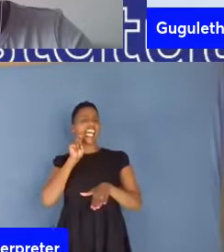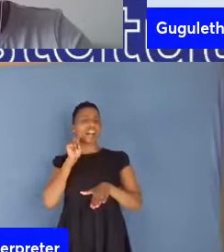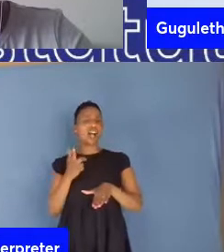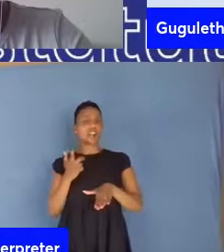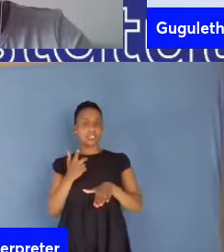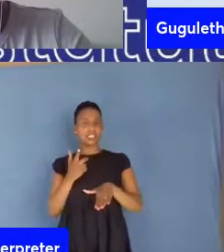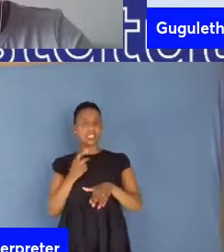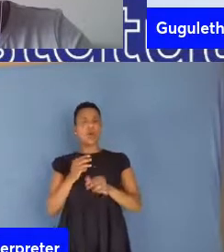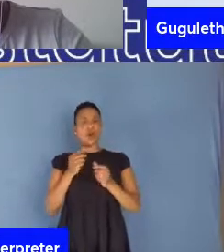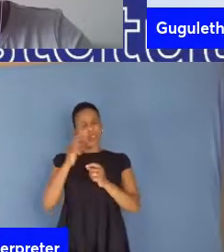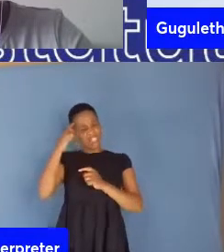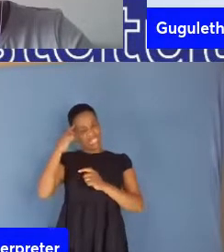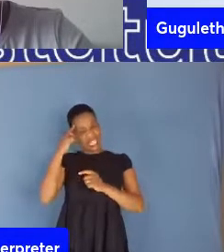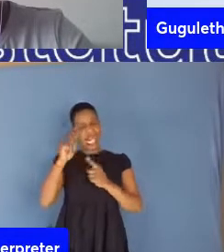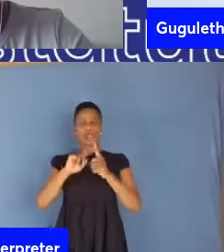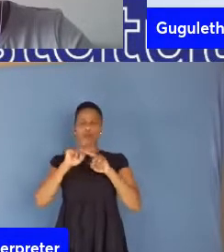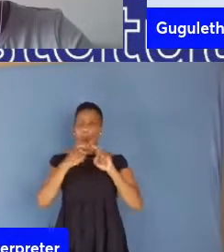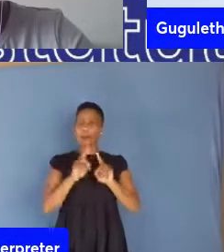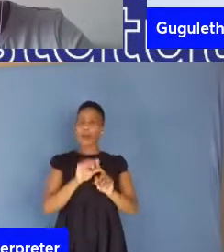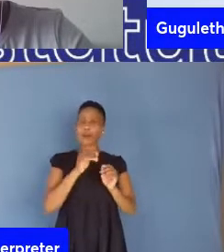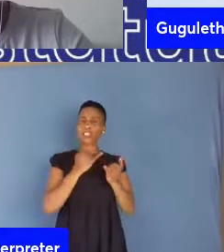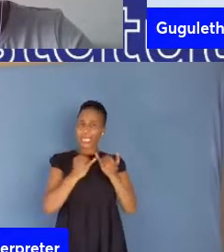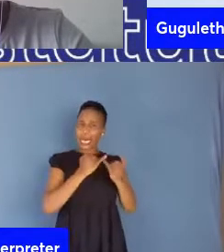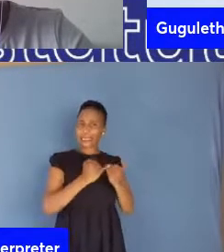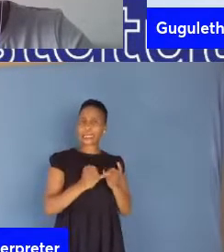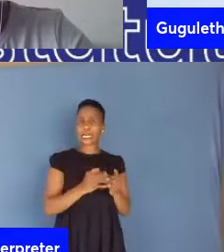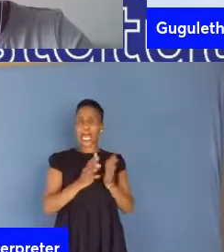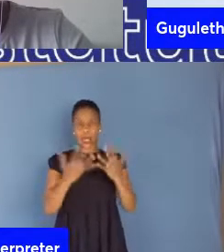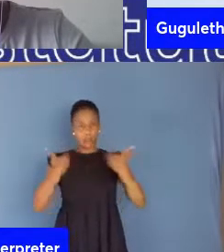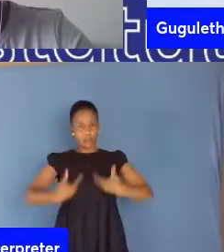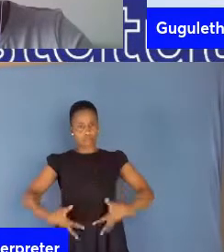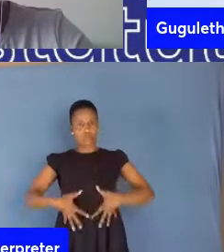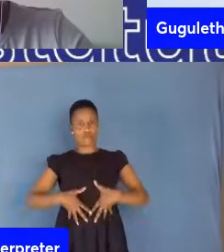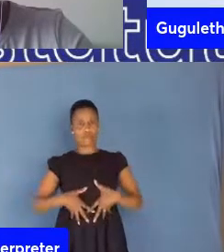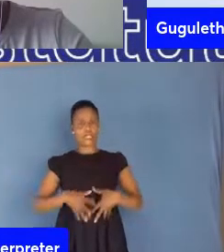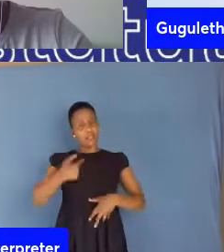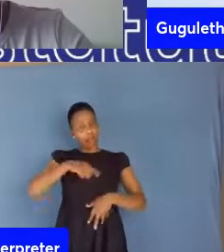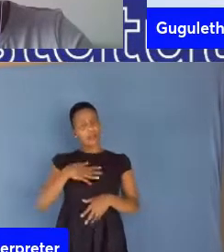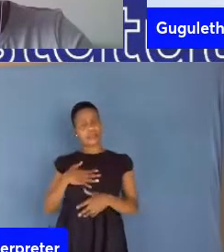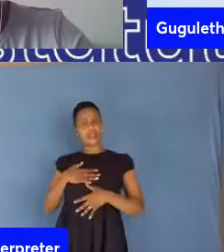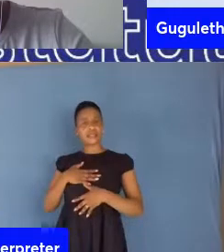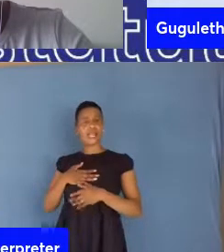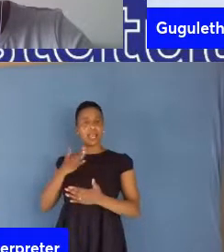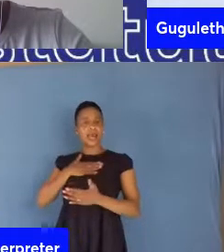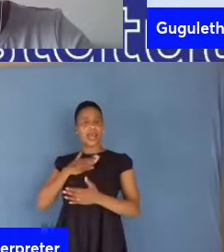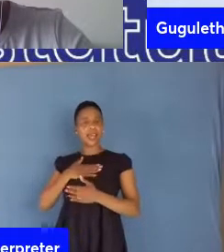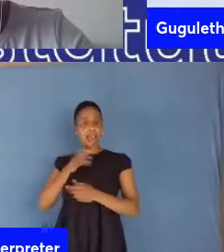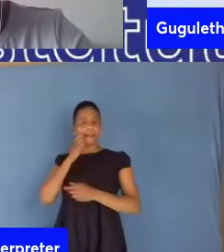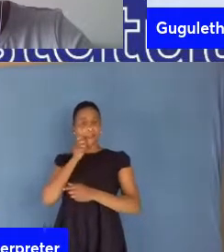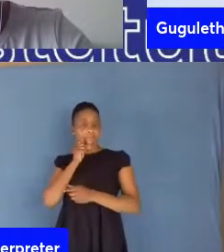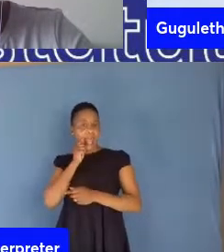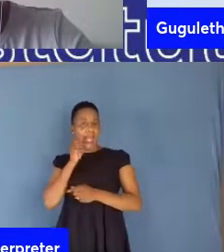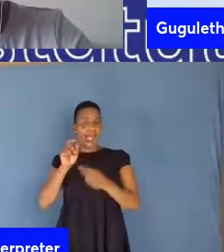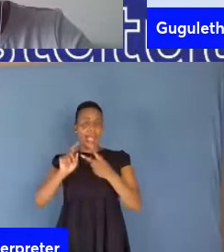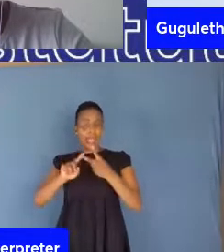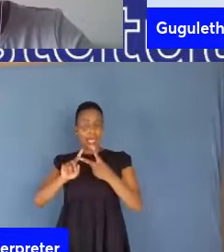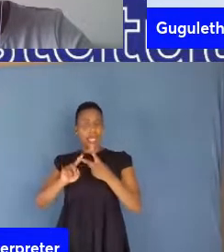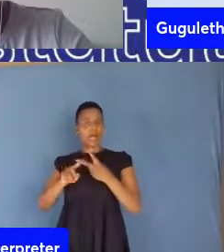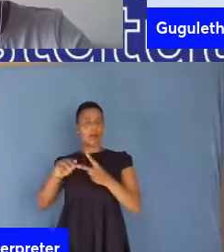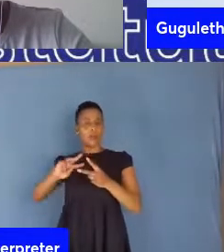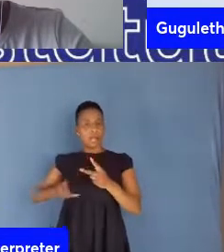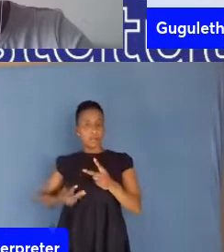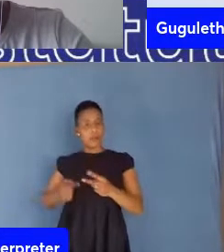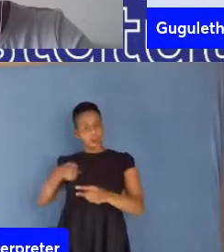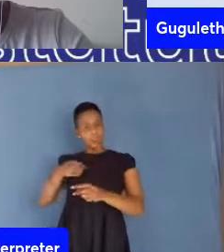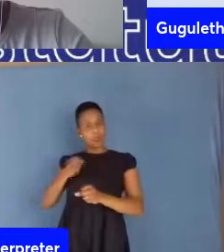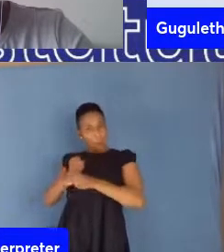and sexuality. Those of us who are heterosexual, I work with men and boys, and I often ask Amachita